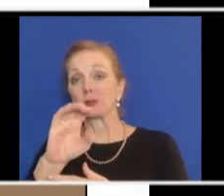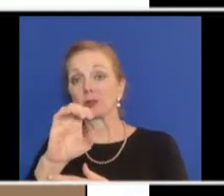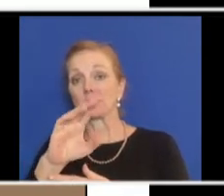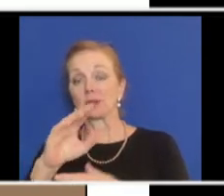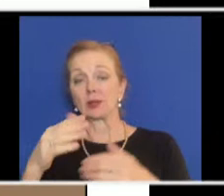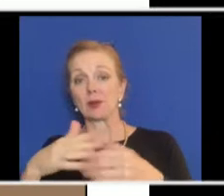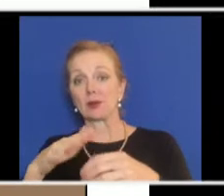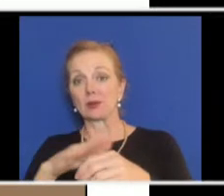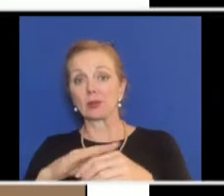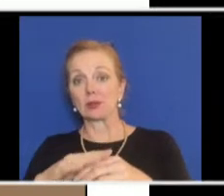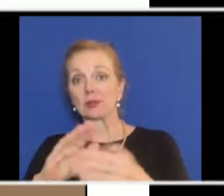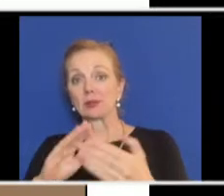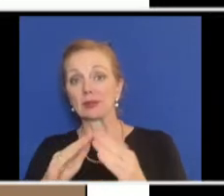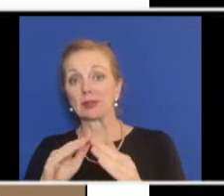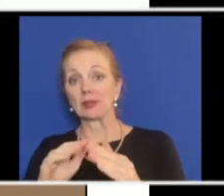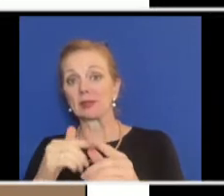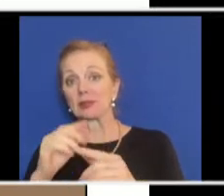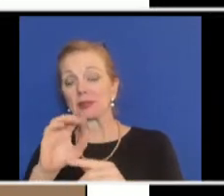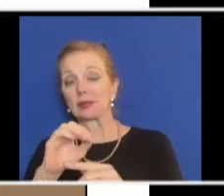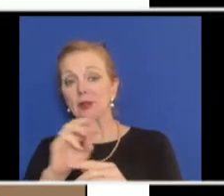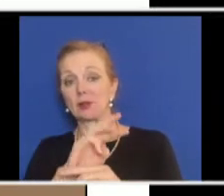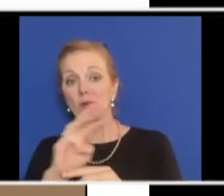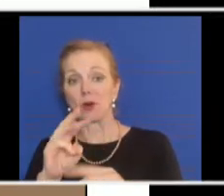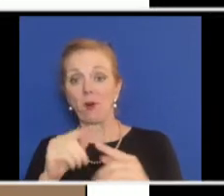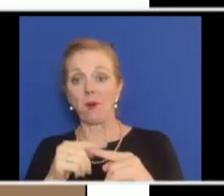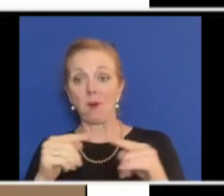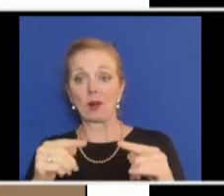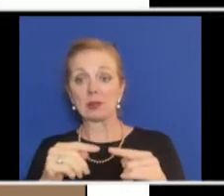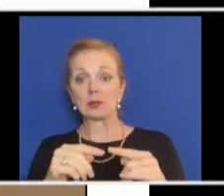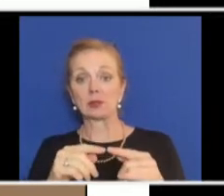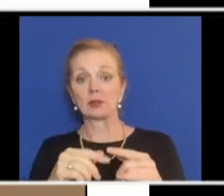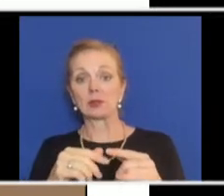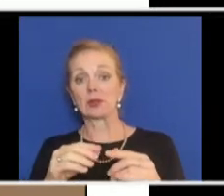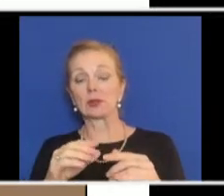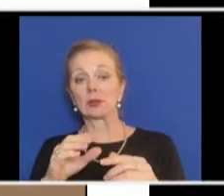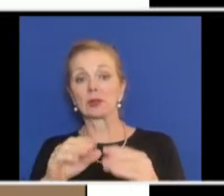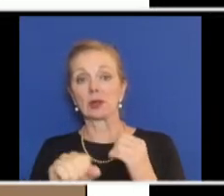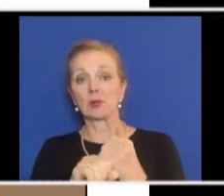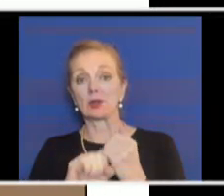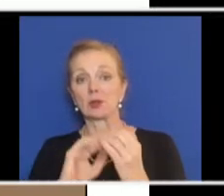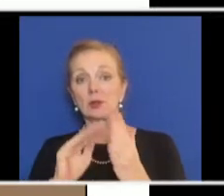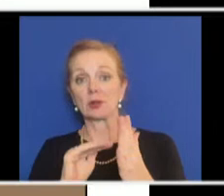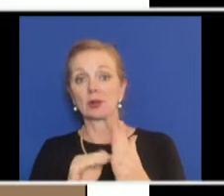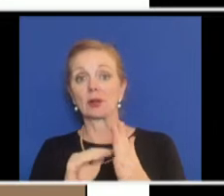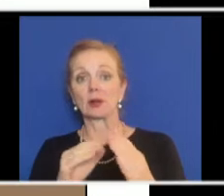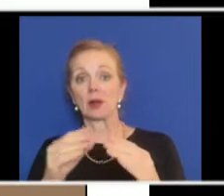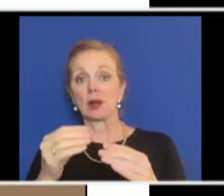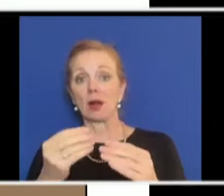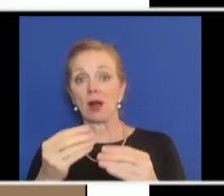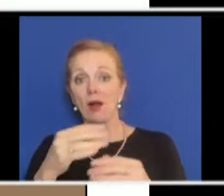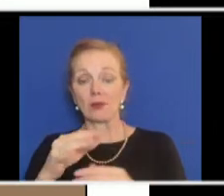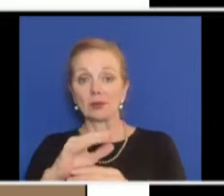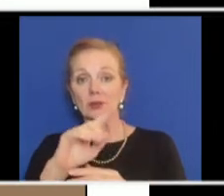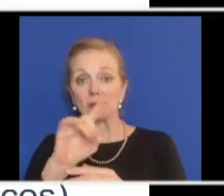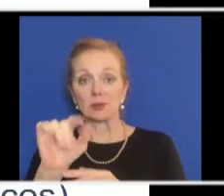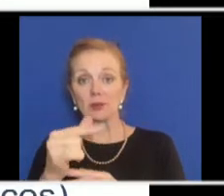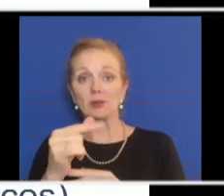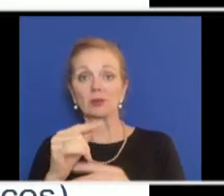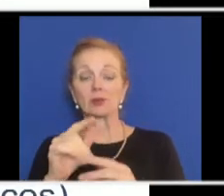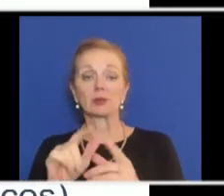your two CD to the west across Steel Creek Road you've got commercial center a little bit of office zoning and Neighborhood